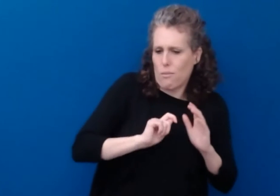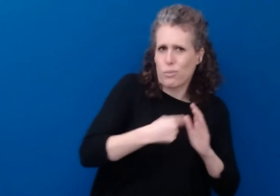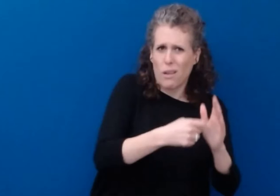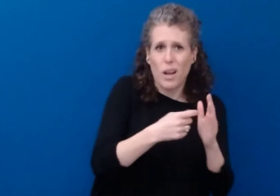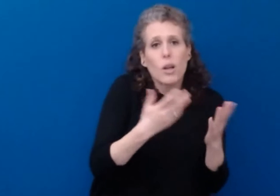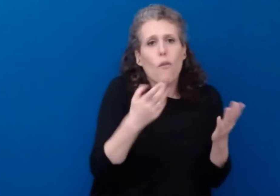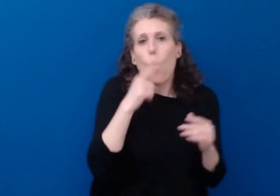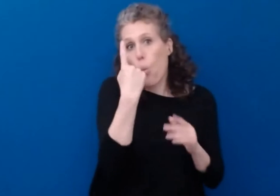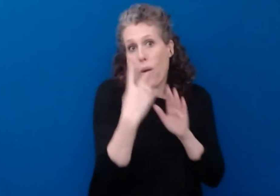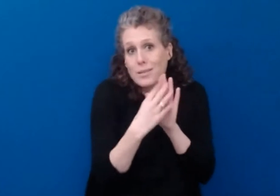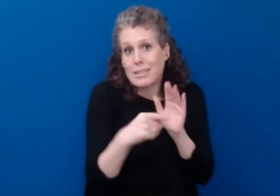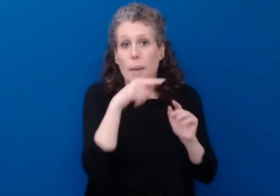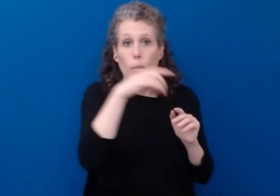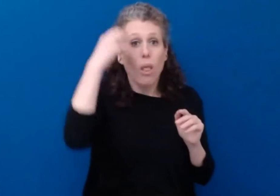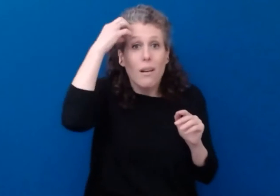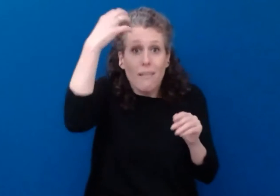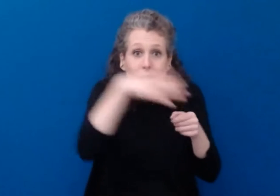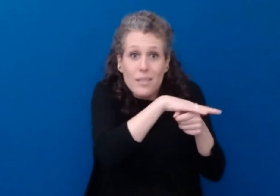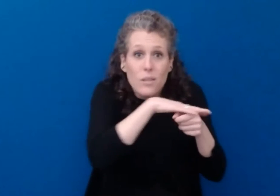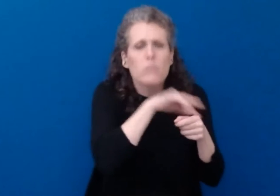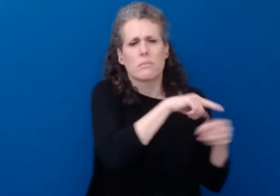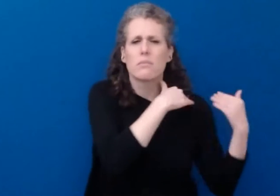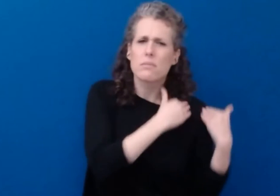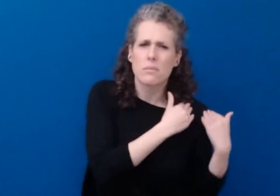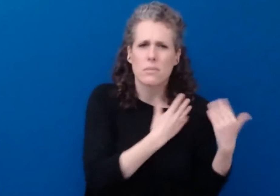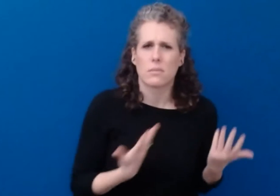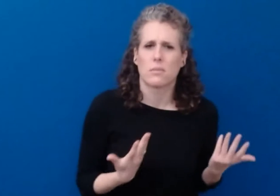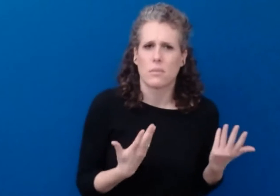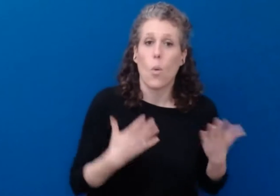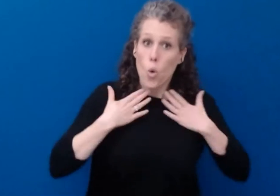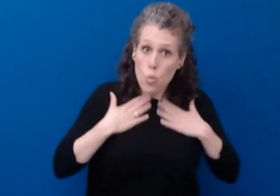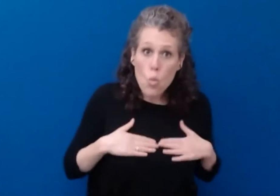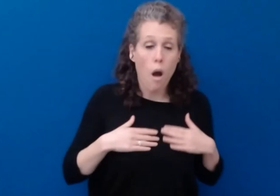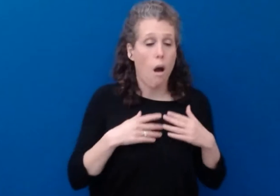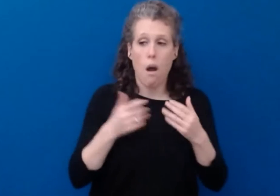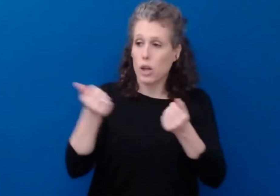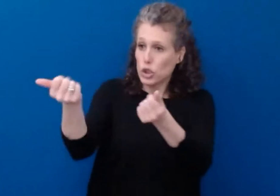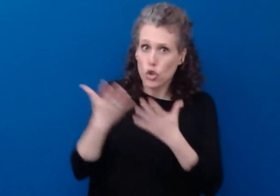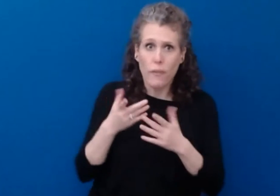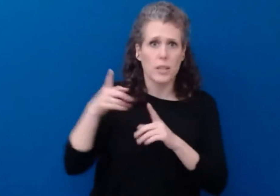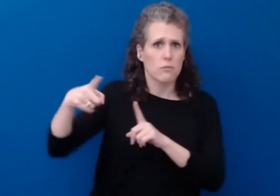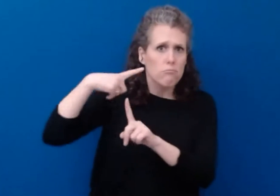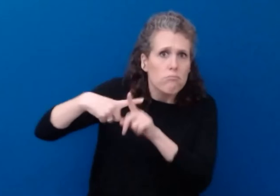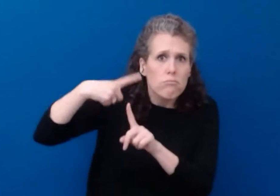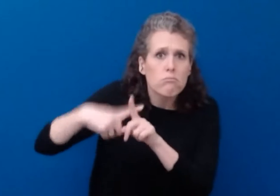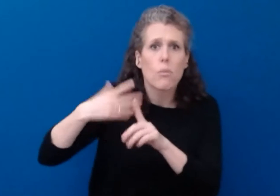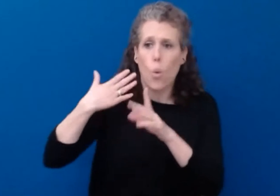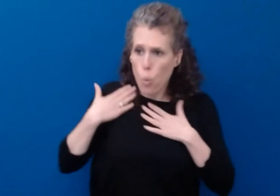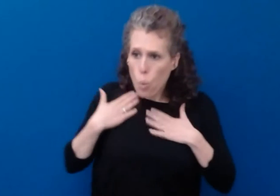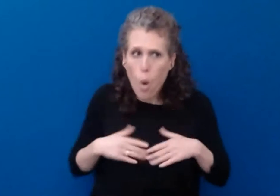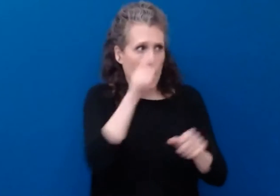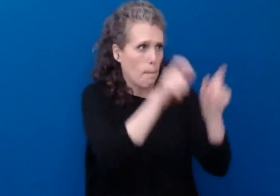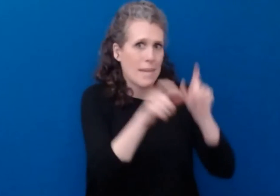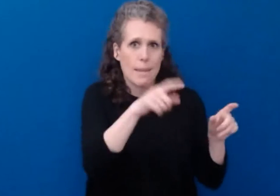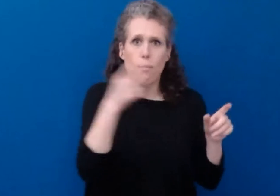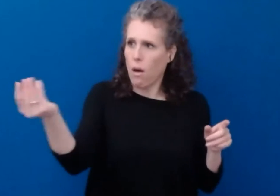in this case would understand that if we want this service to really be good and be of service to our citizens,